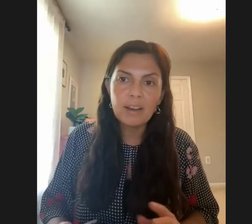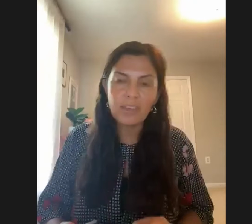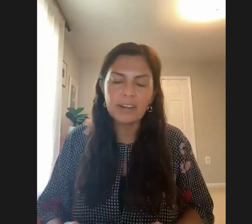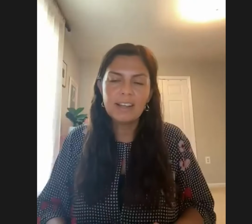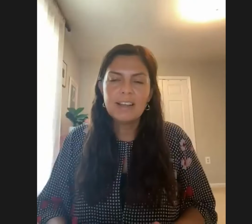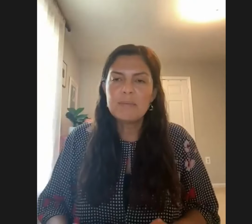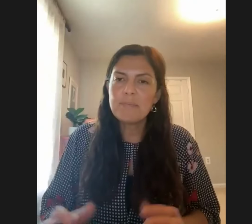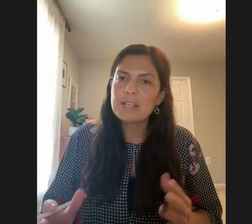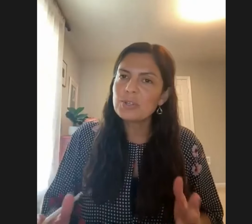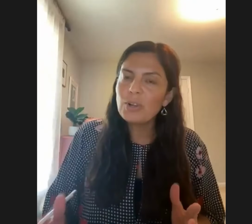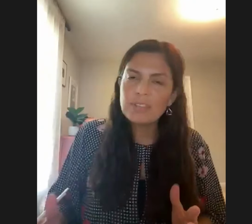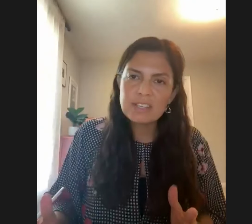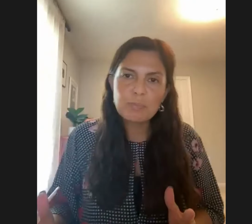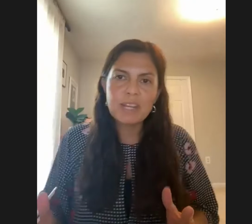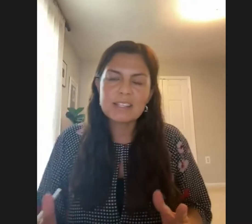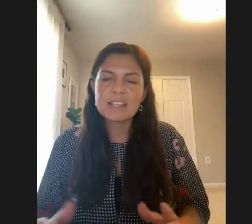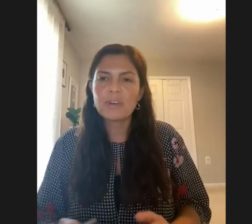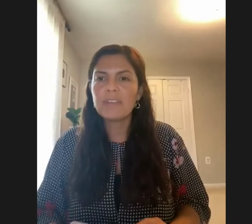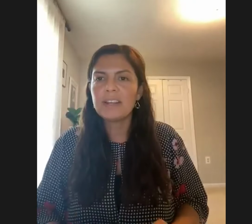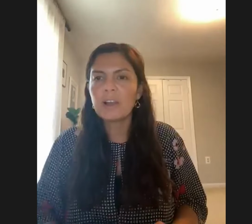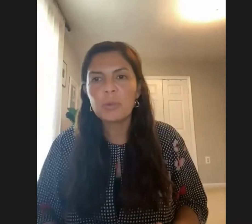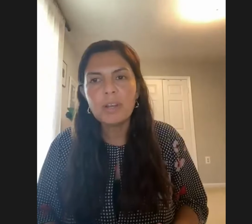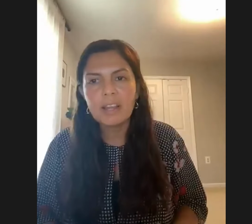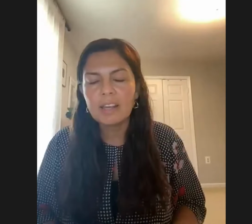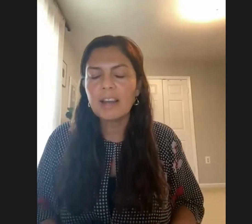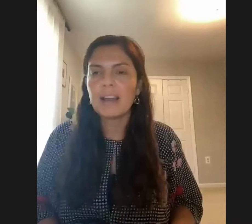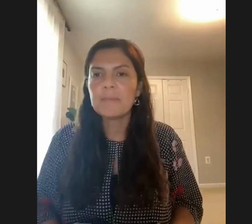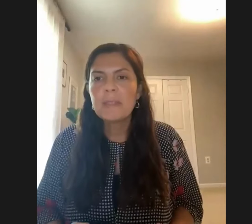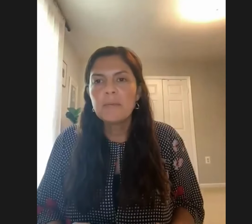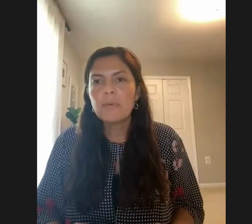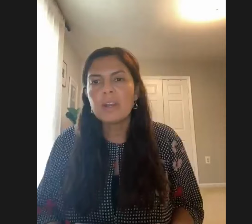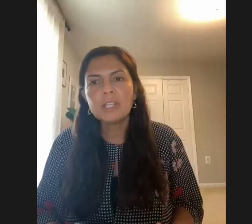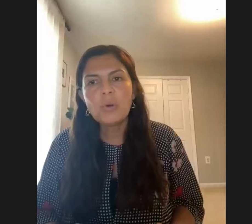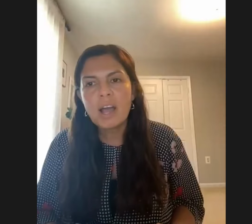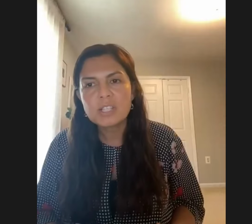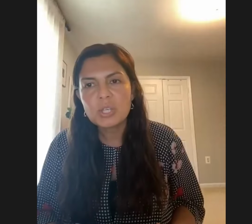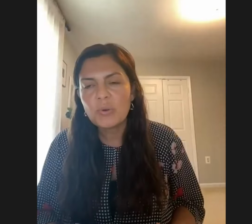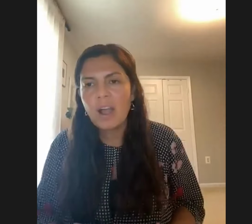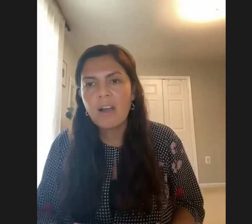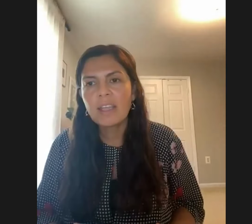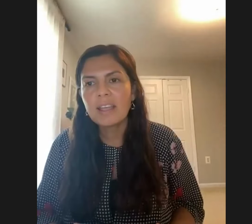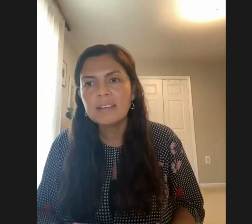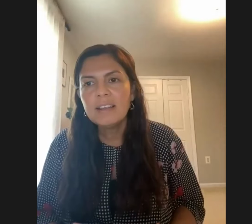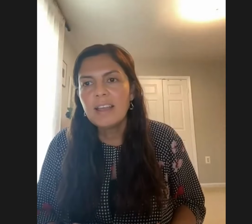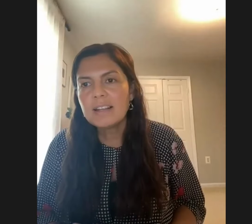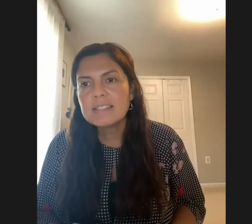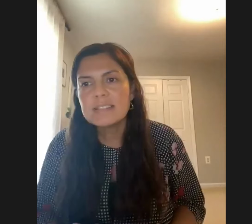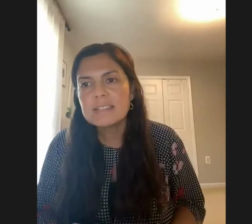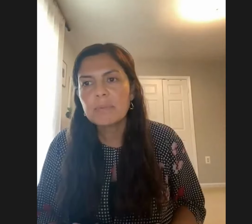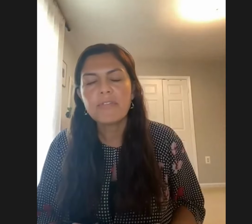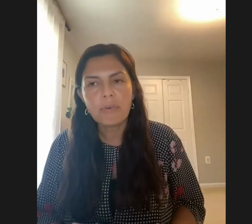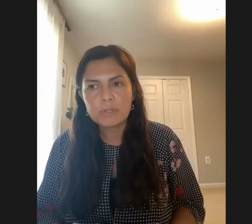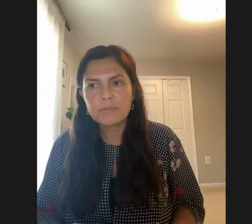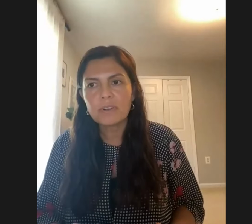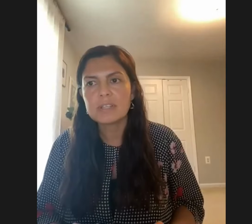primary health care. Based on all of this experience that you have been accumulating, we would like to ask you, how can health